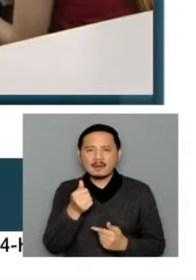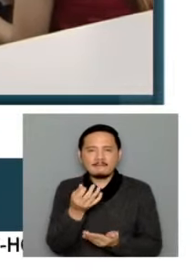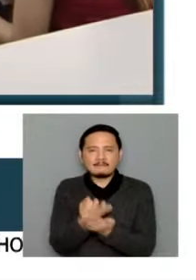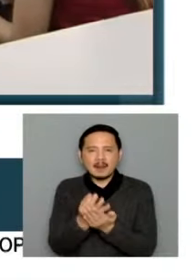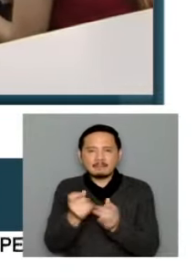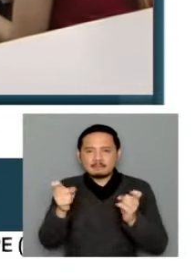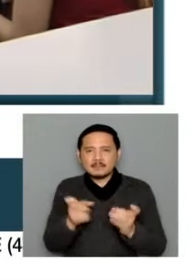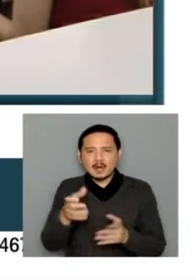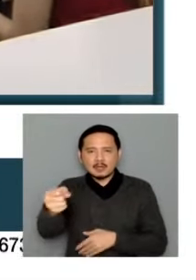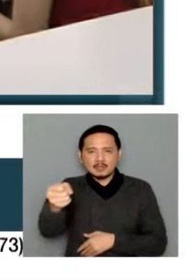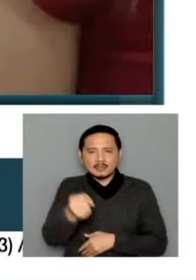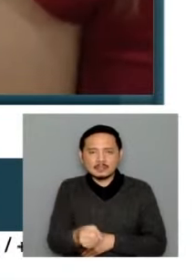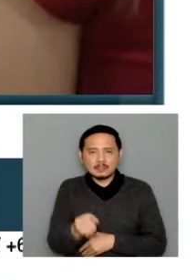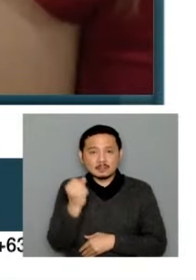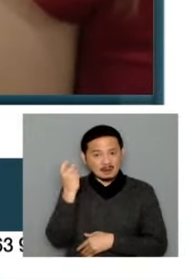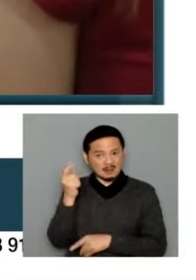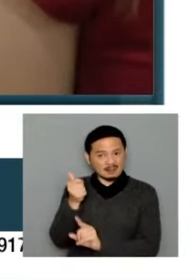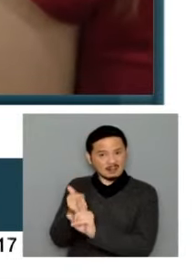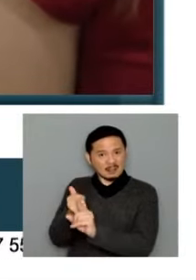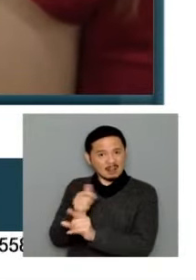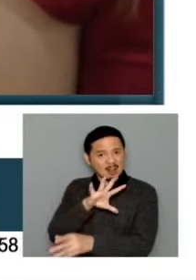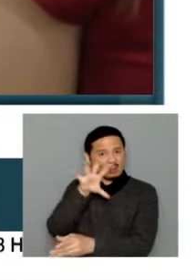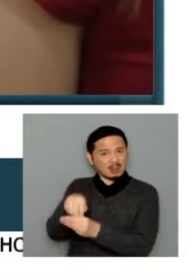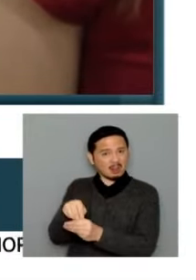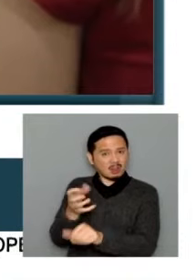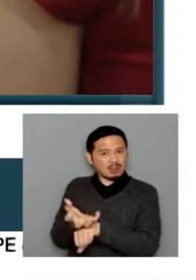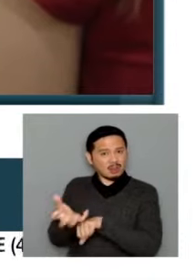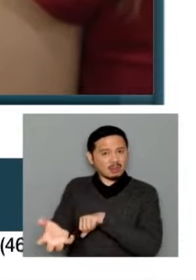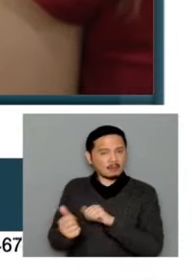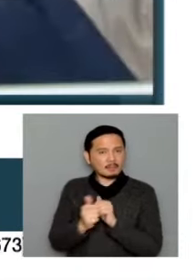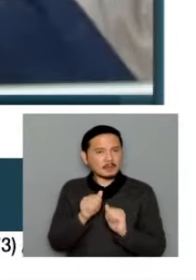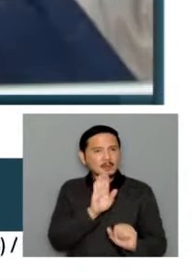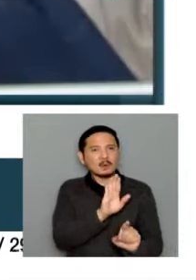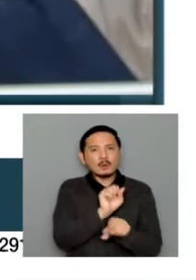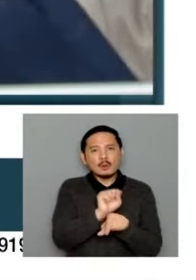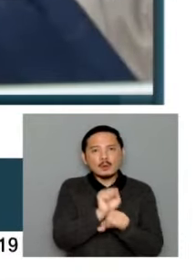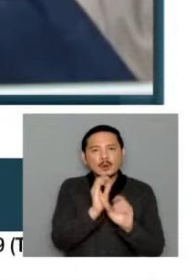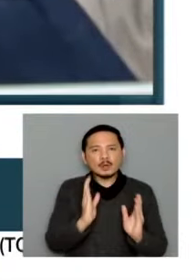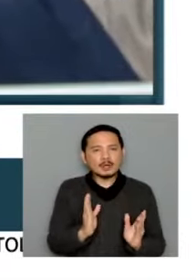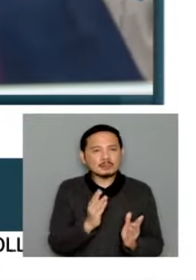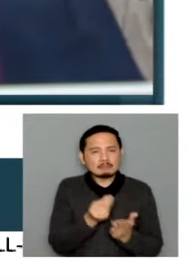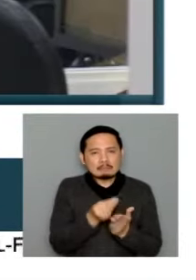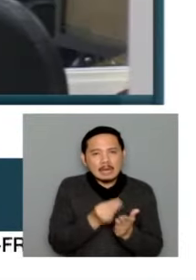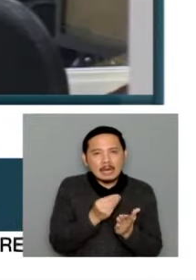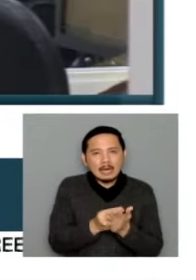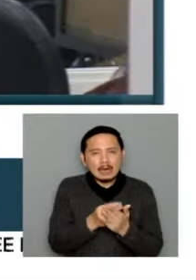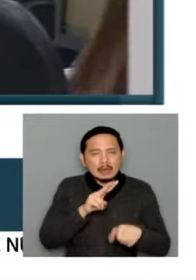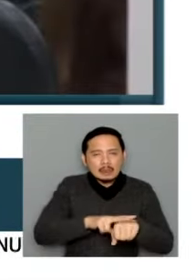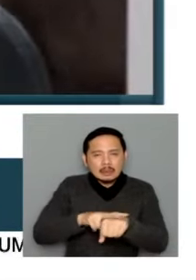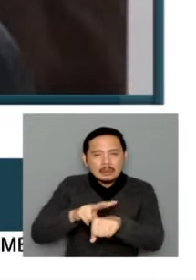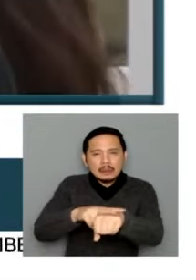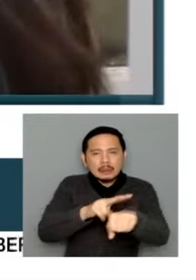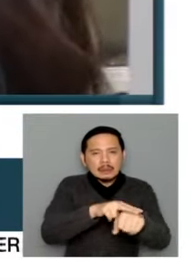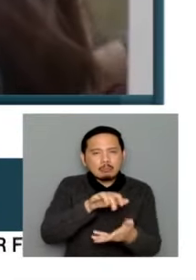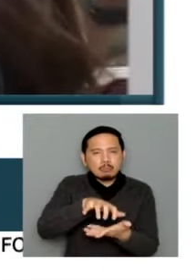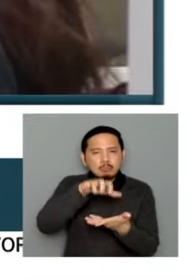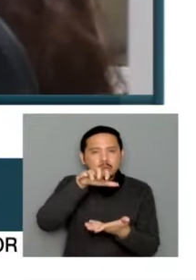they engage in a scam and put the workers' hard-earned money and the employer's contribution